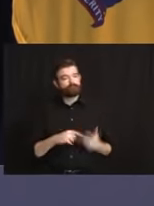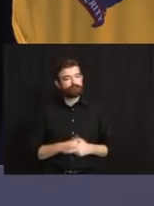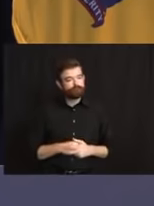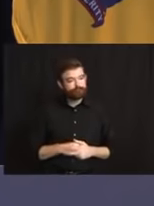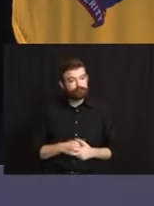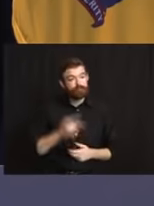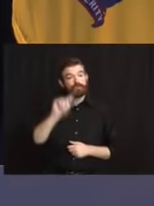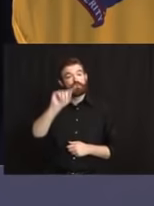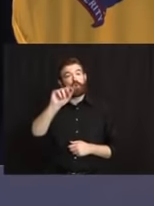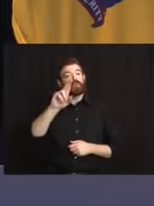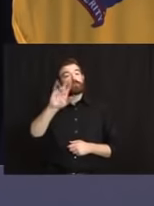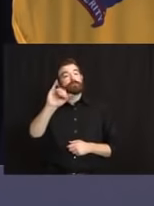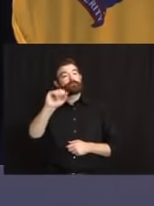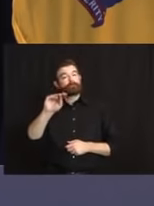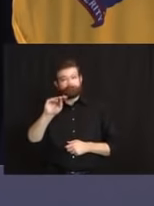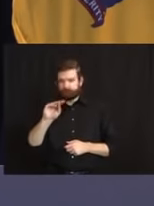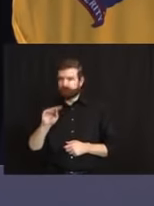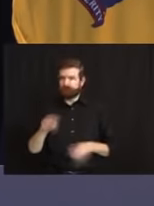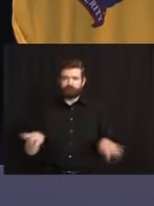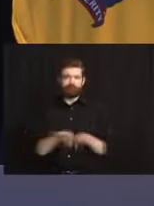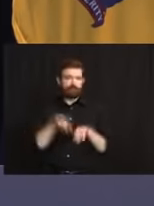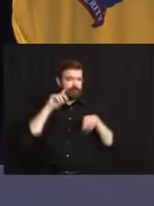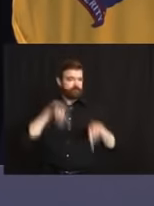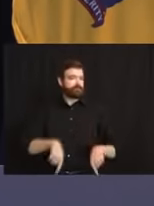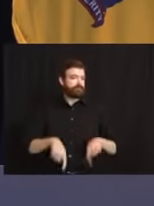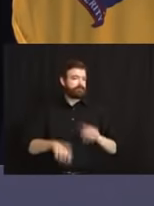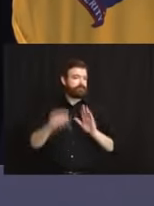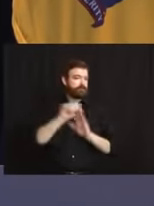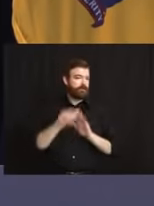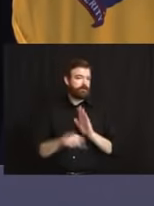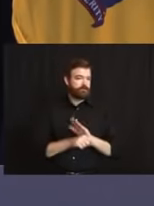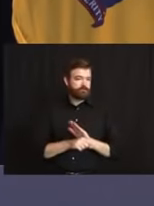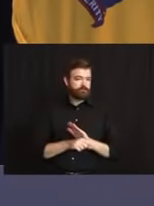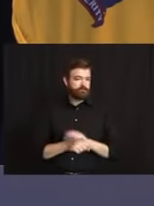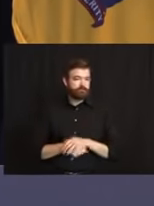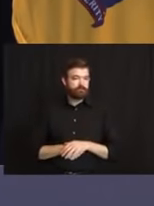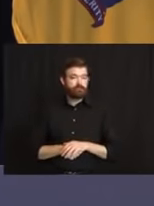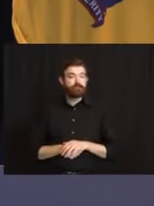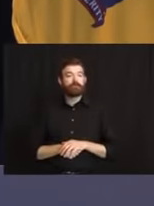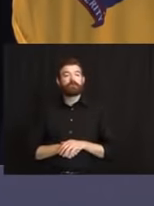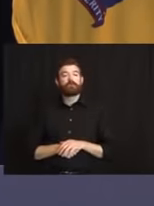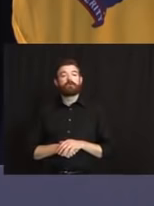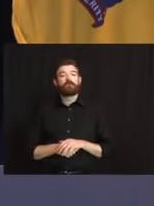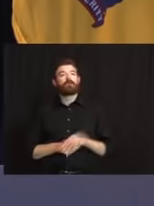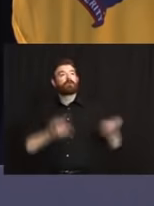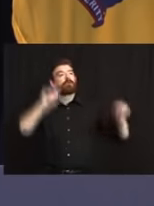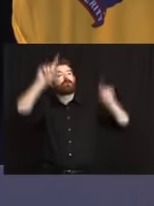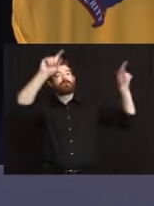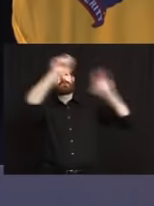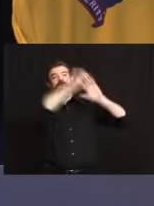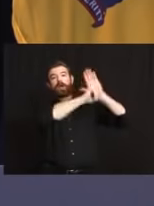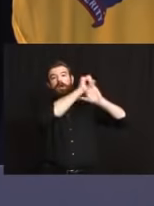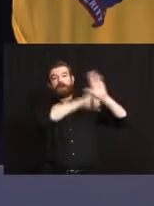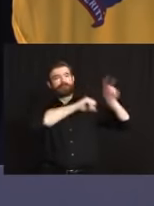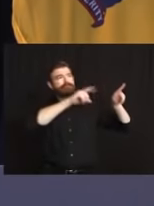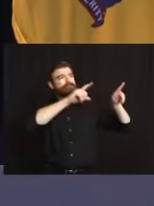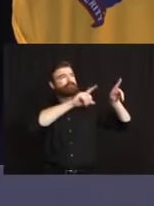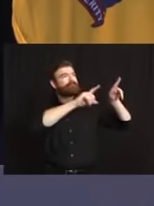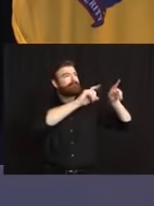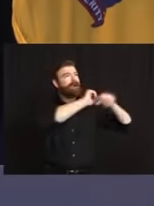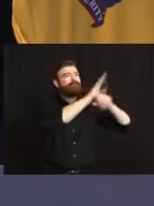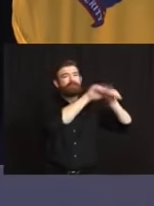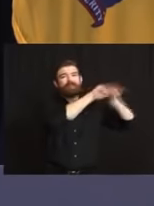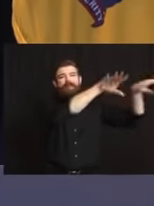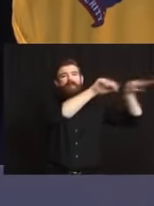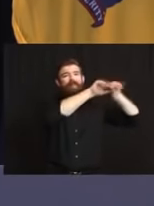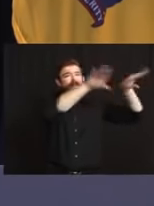unfortunately is growing of the hotspots. We still think we can do tourism responsibly. But if you are coming in from one of those 16 states,